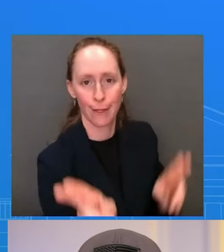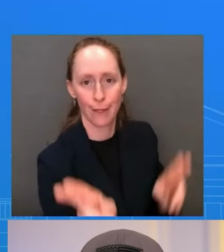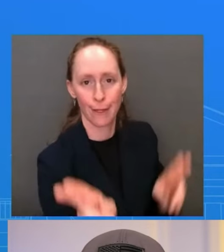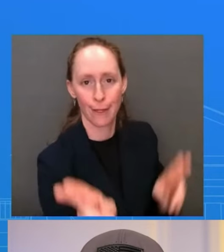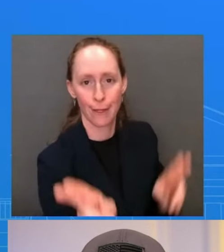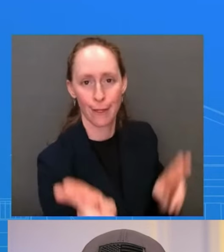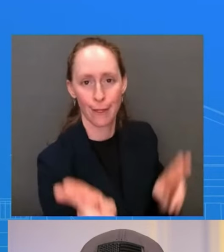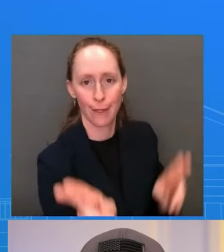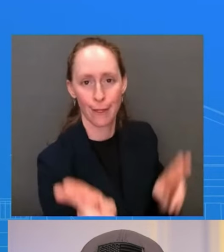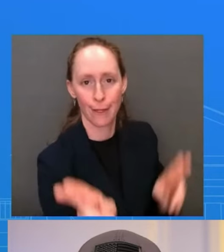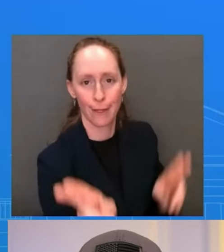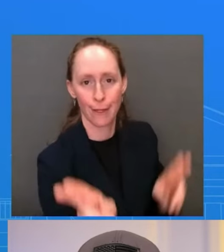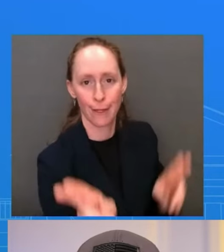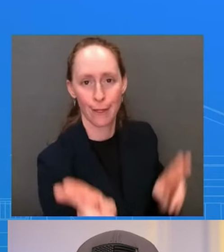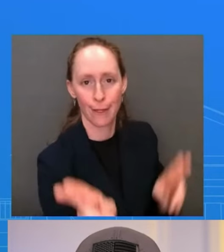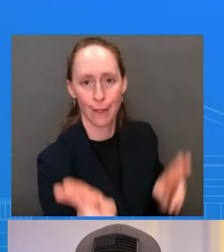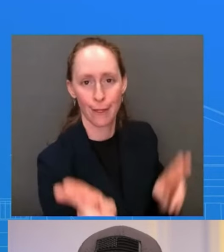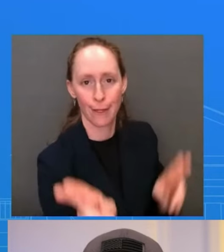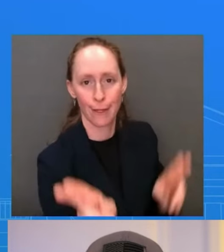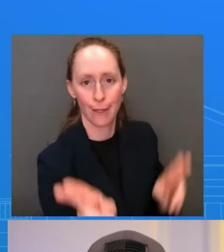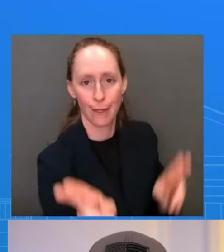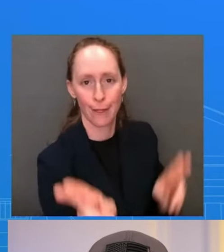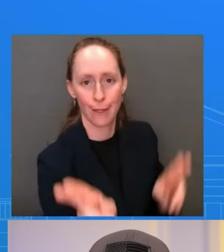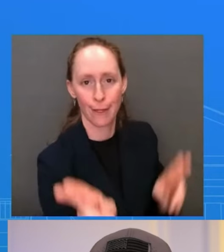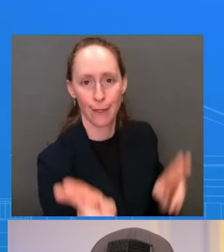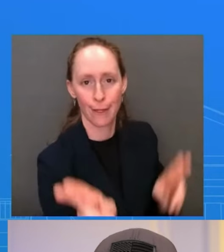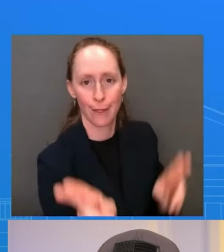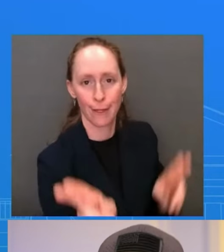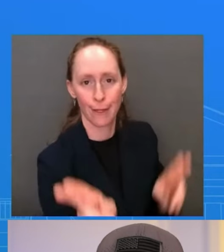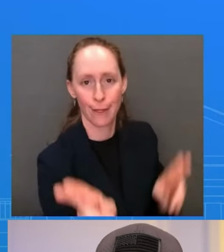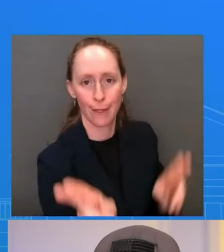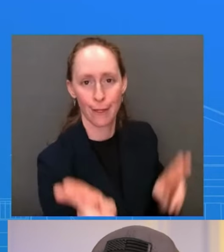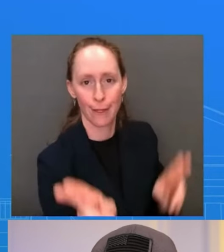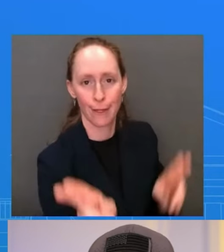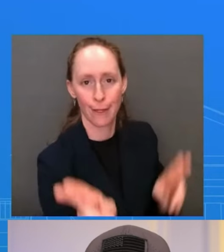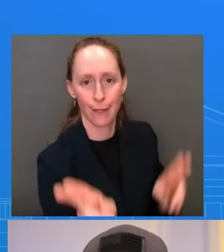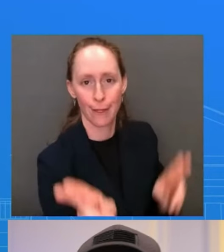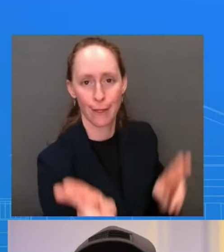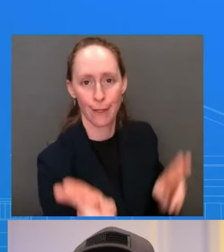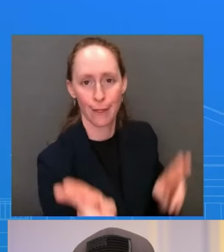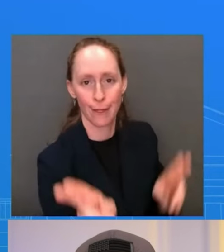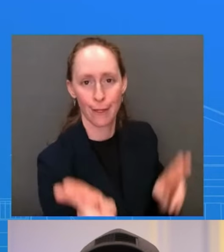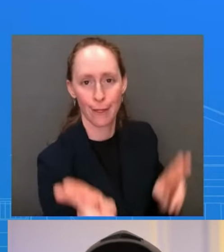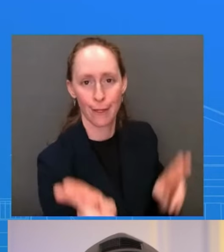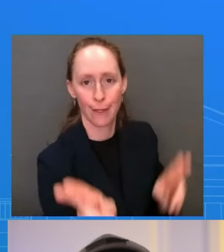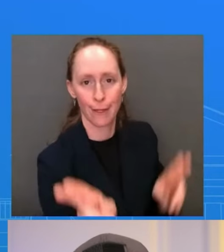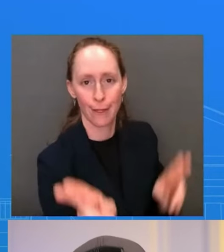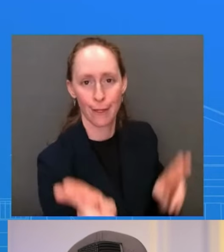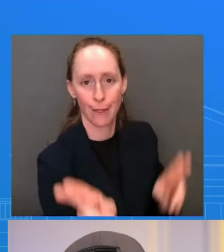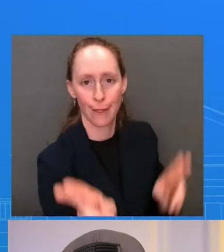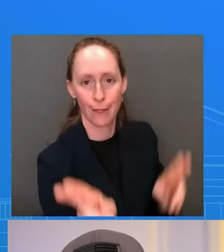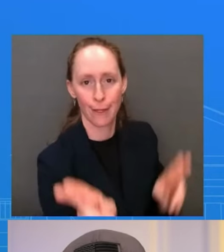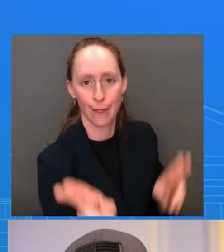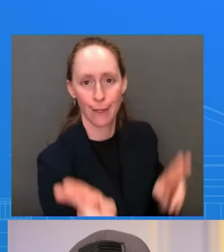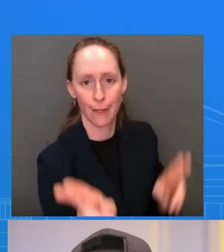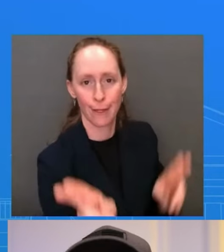flipping through the notebook really quick to look for the answer of what the holistic view is of the job of the president, what he's going to do? You guys, let that sink